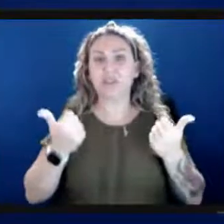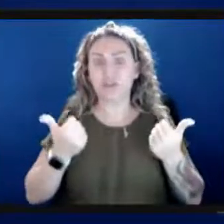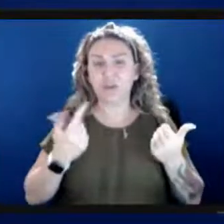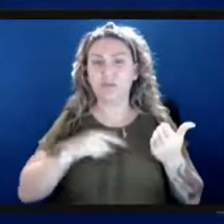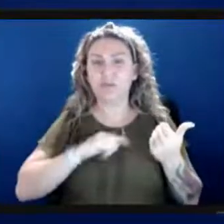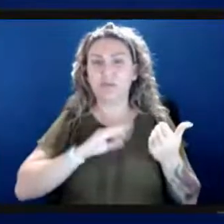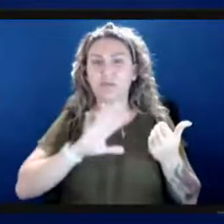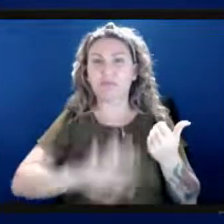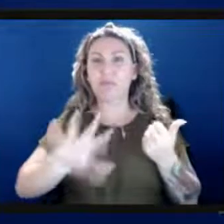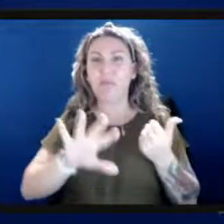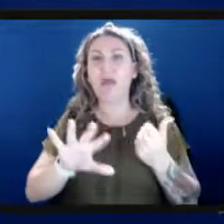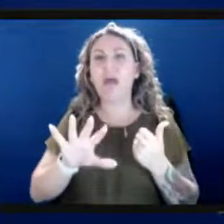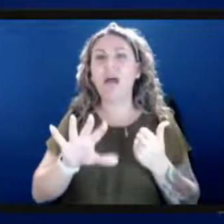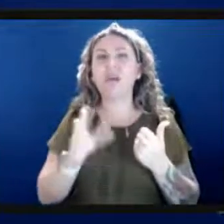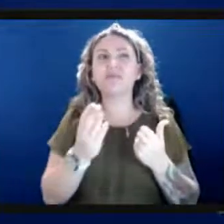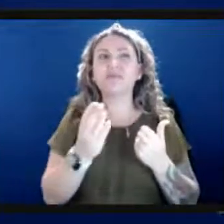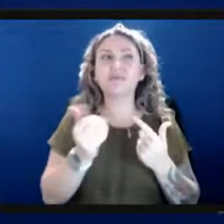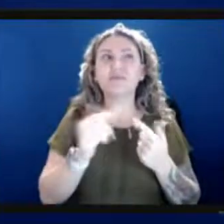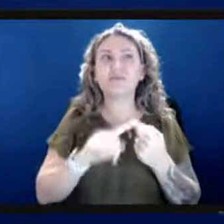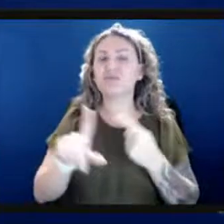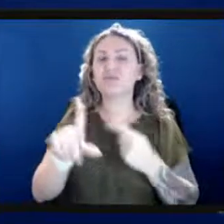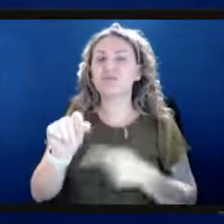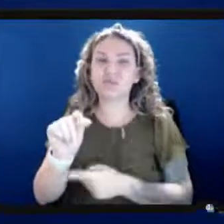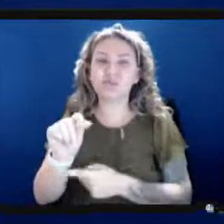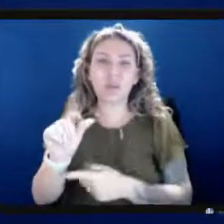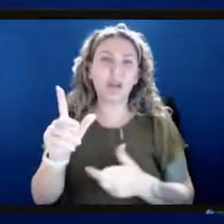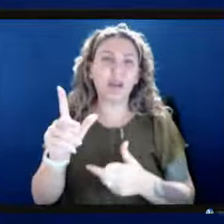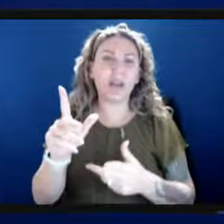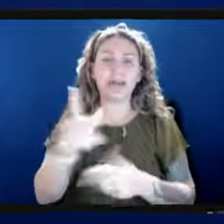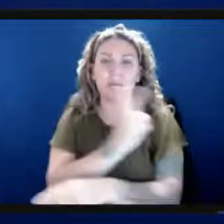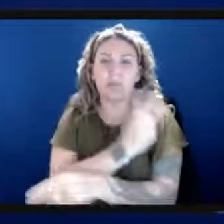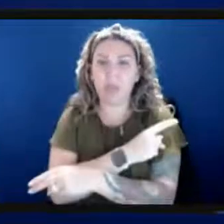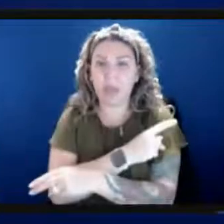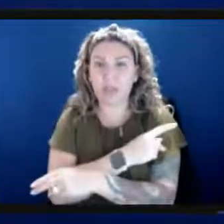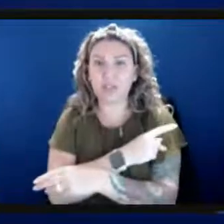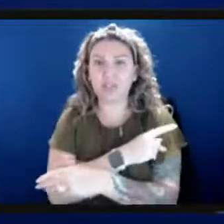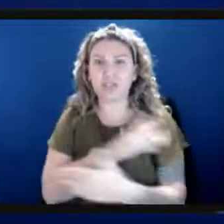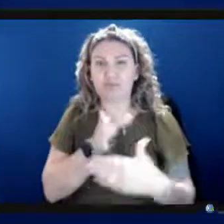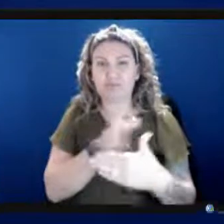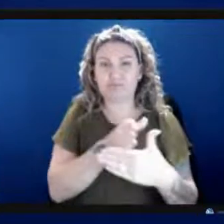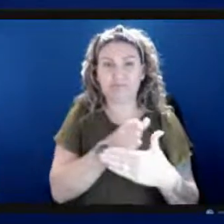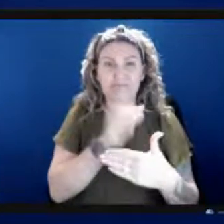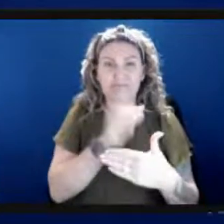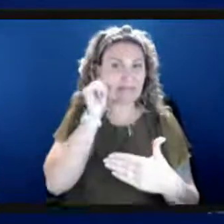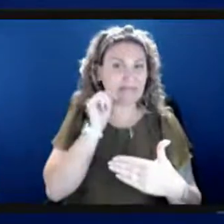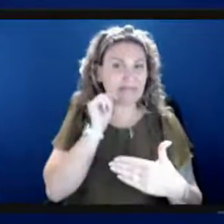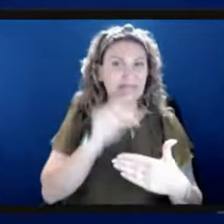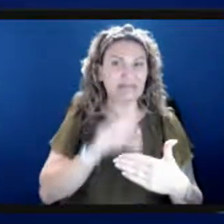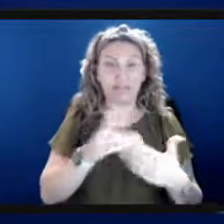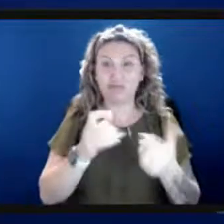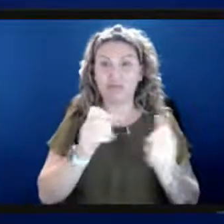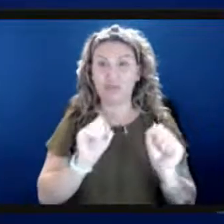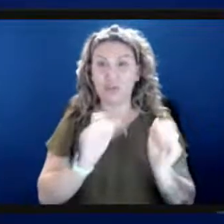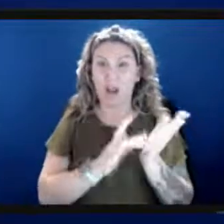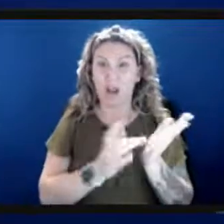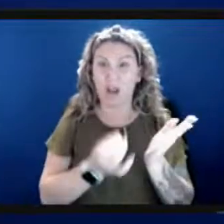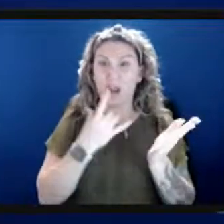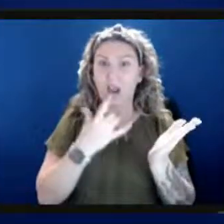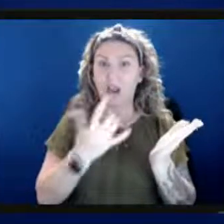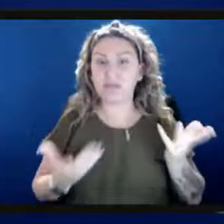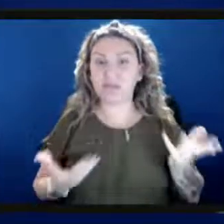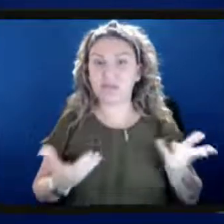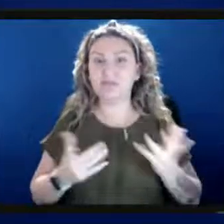15 to 20 patients already in our clinic who are in their adolescent years and who have tried these pills on the street. And most of them